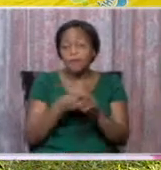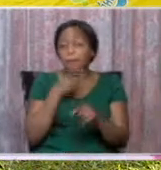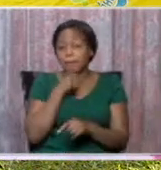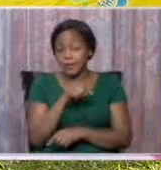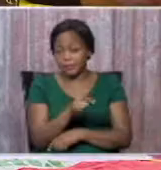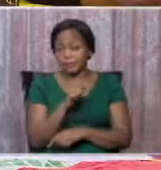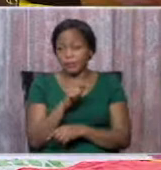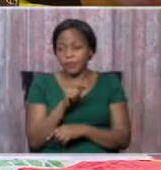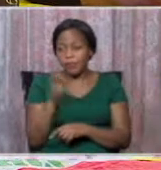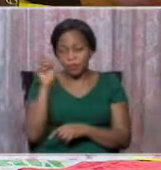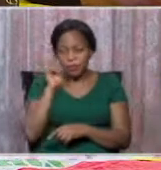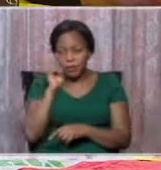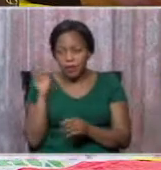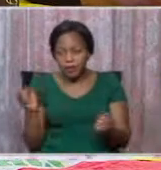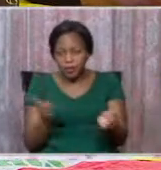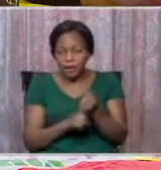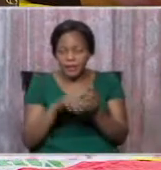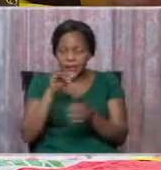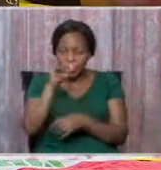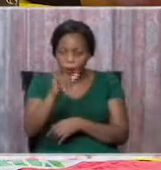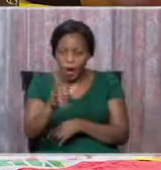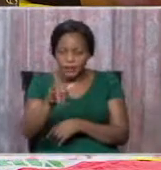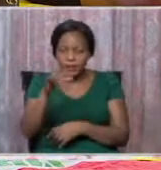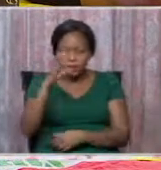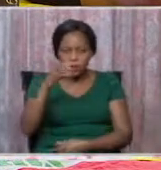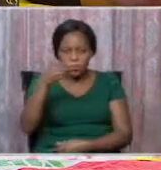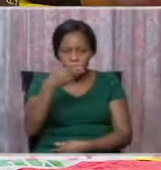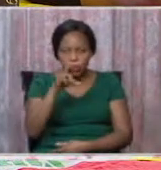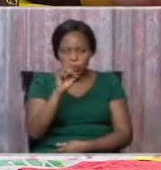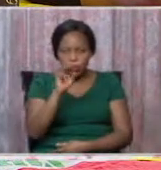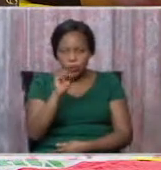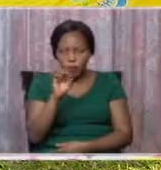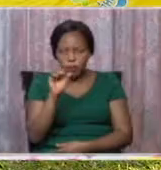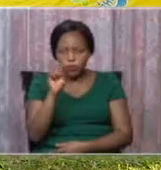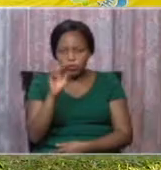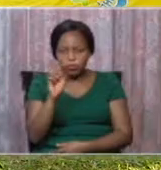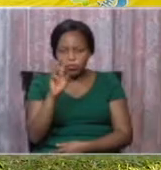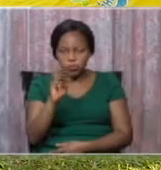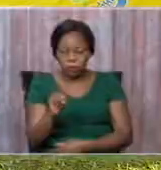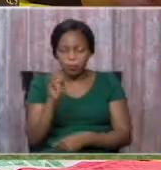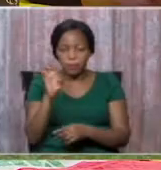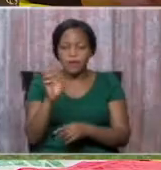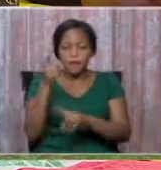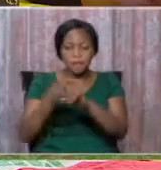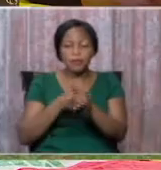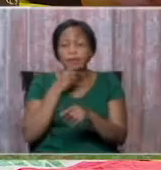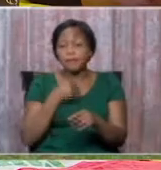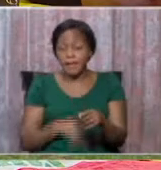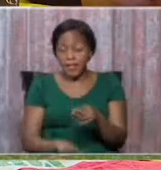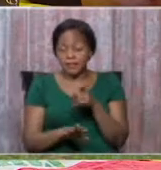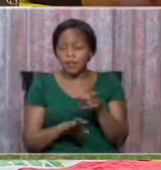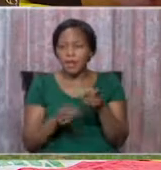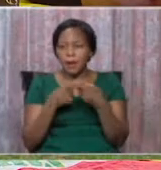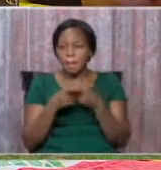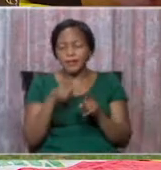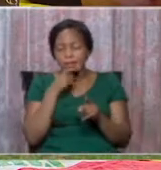more testosterone. So, any questions? That's correct. So the question